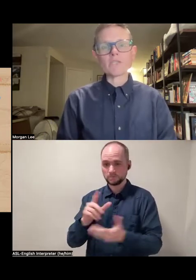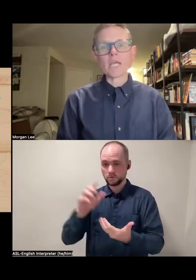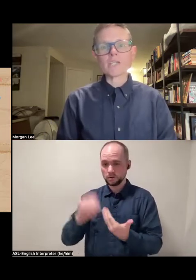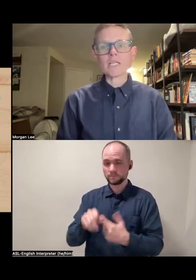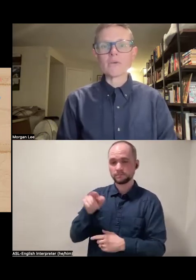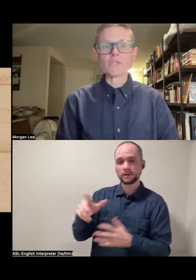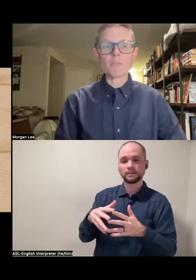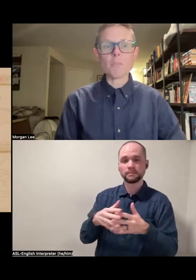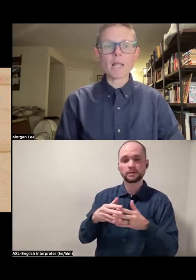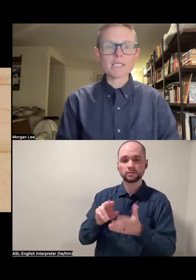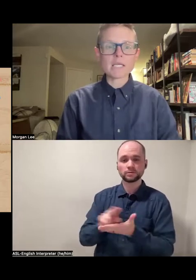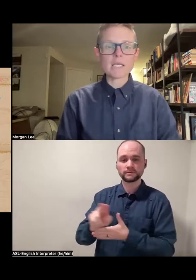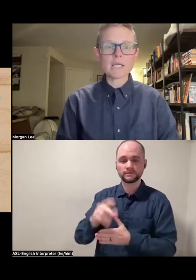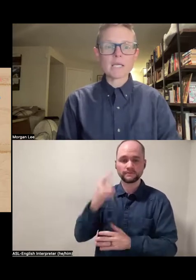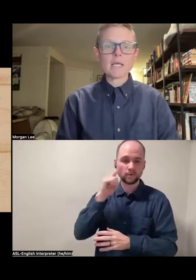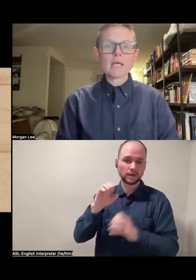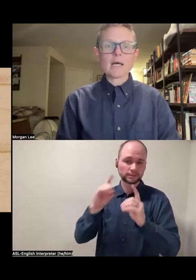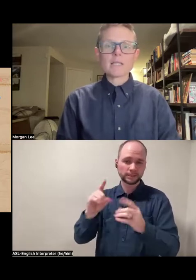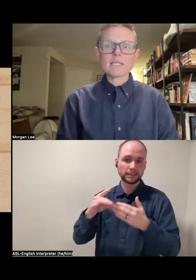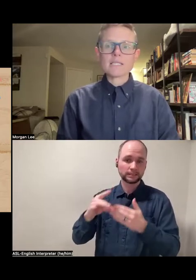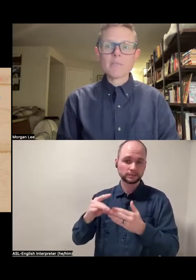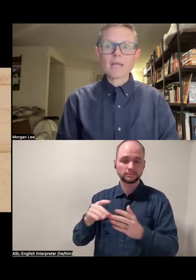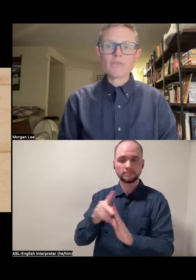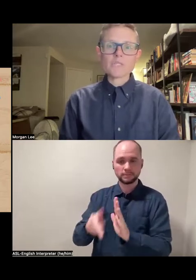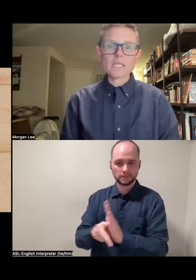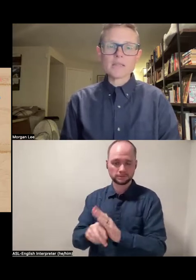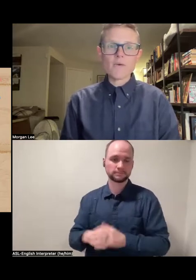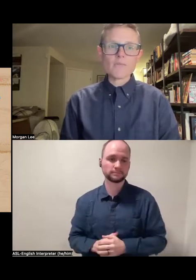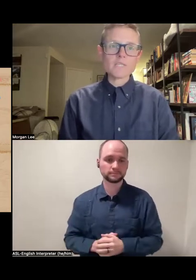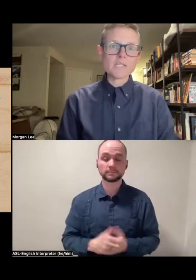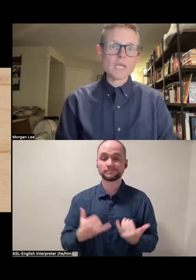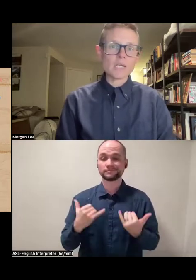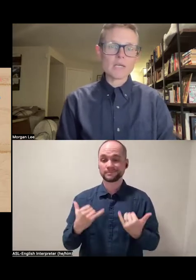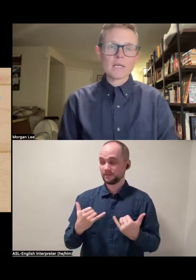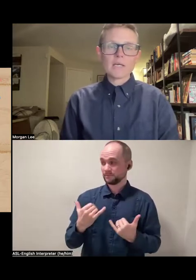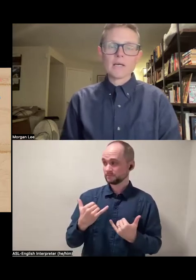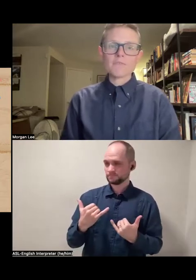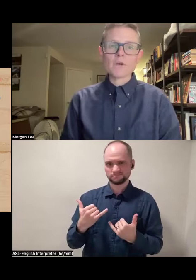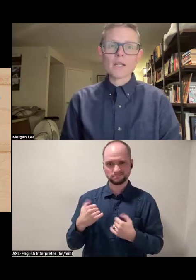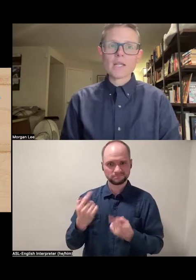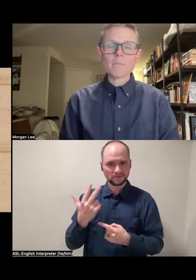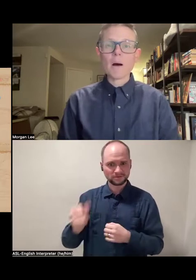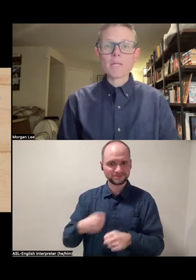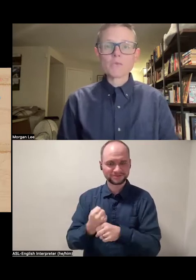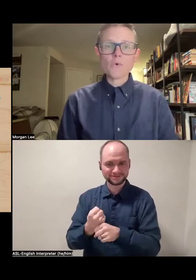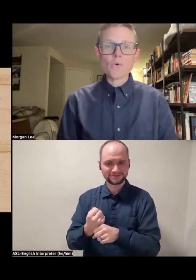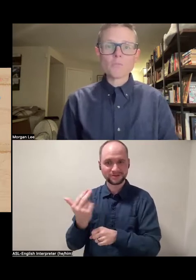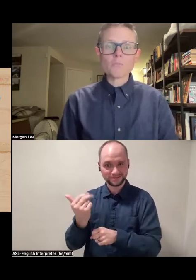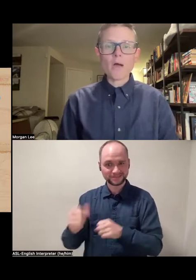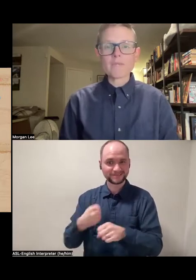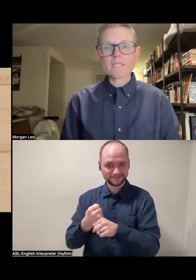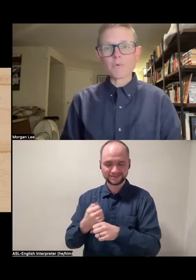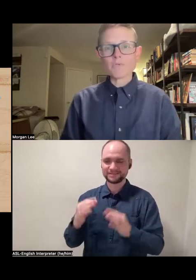for Education, Leadership, and Policy. This is my 13th year of teaching. I've taught in public